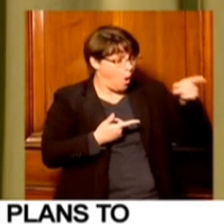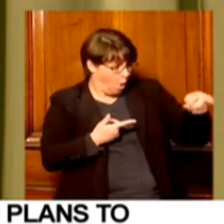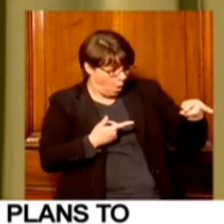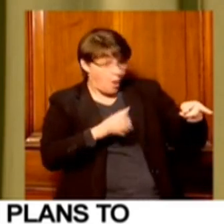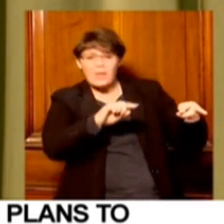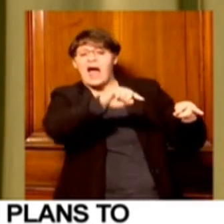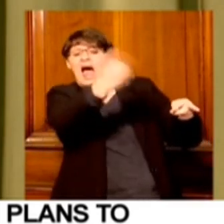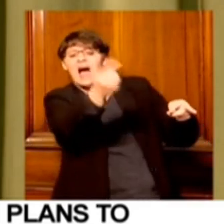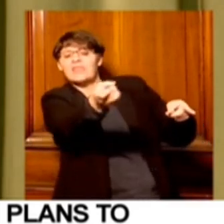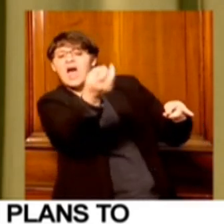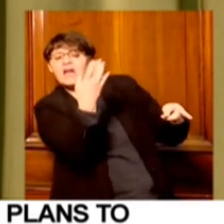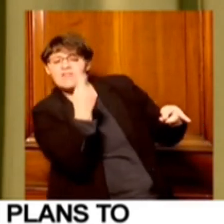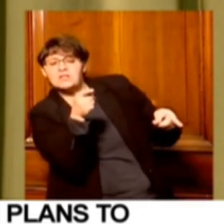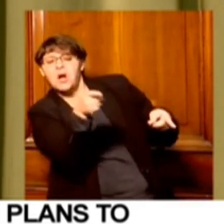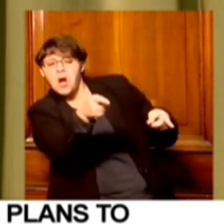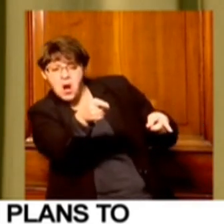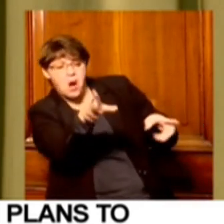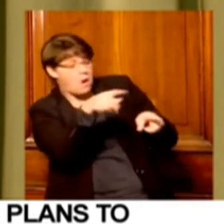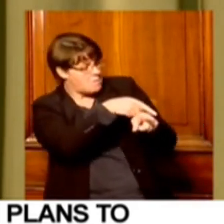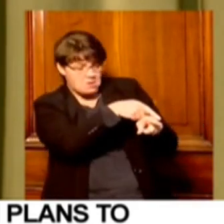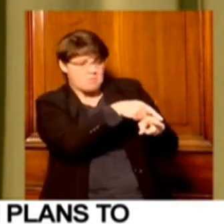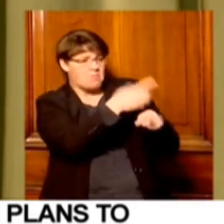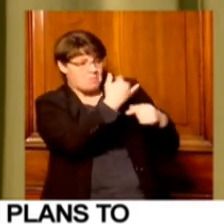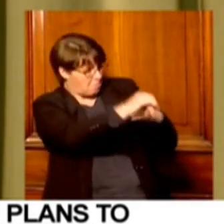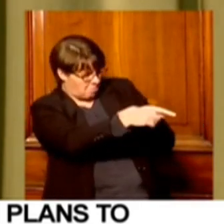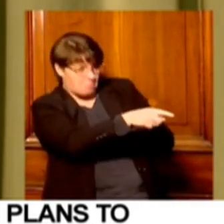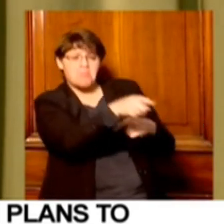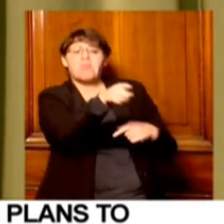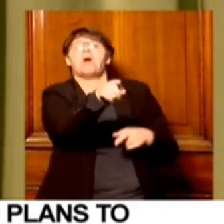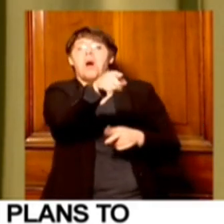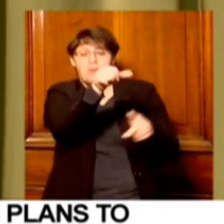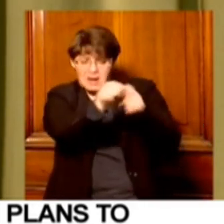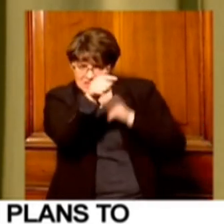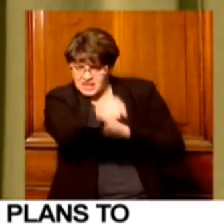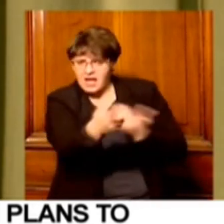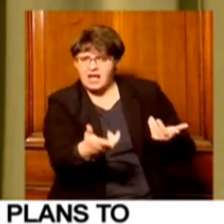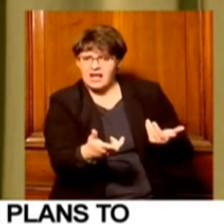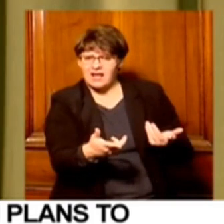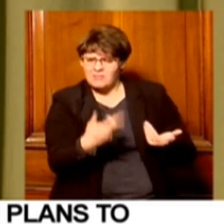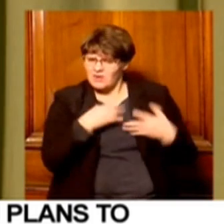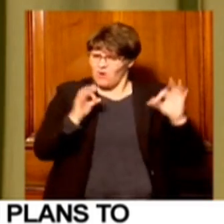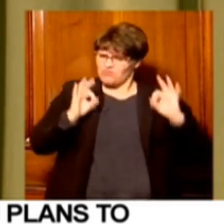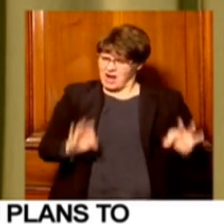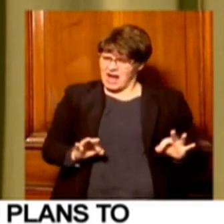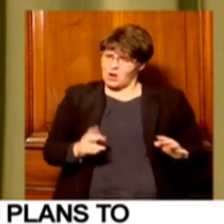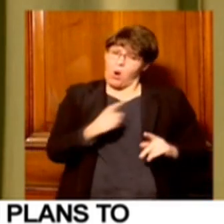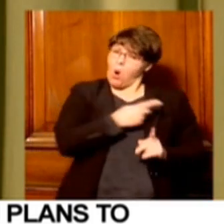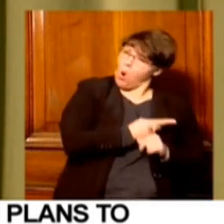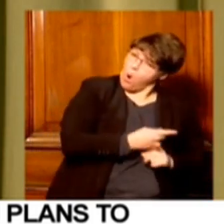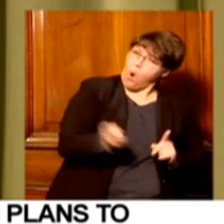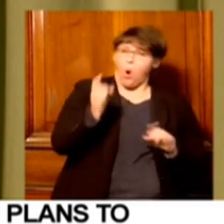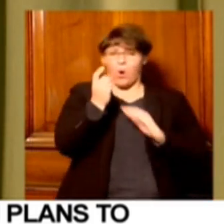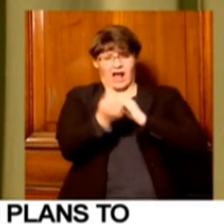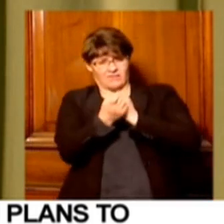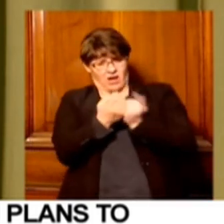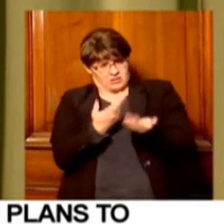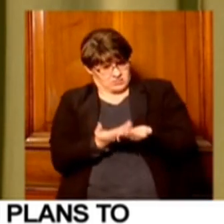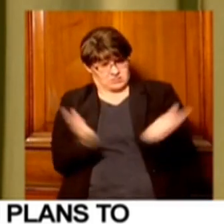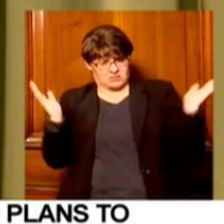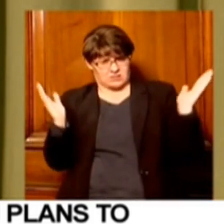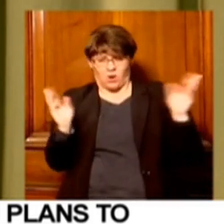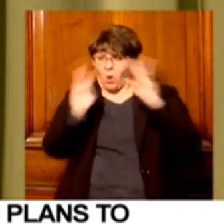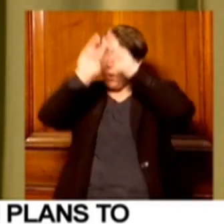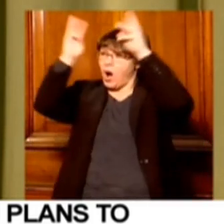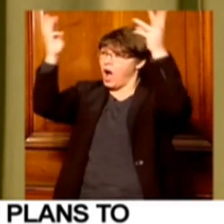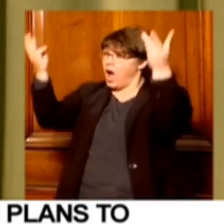form of that advisory. So we don't think that it will be a right thing. Well, in the entire world,